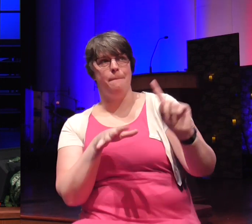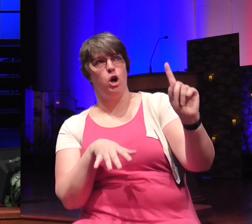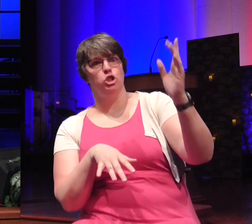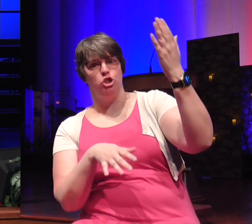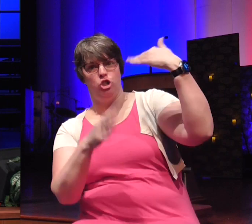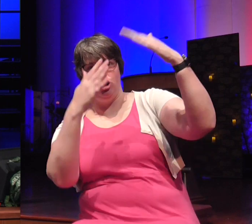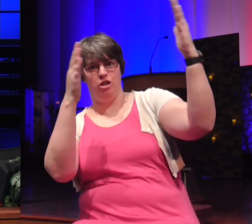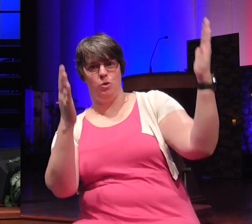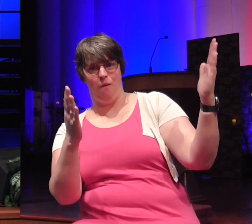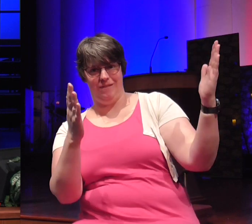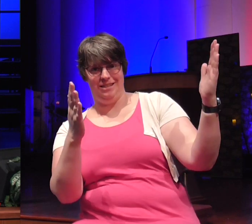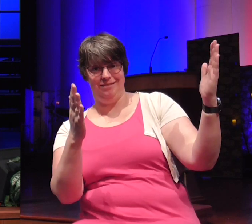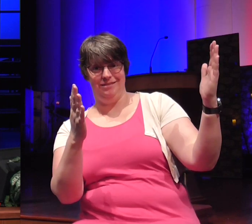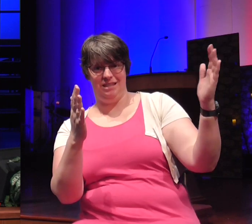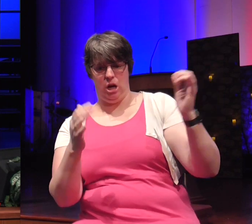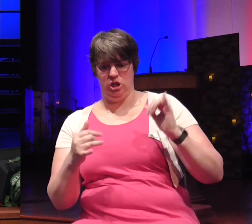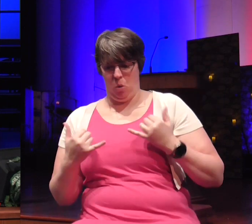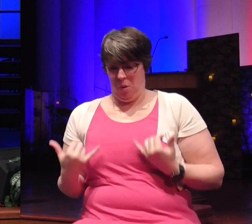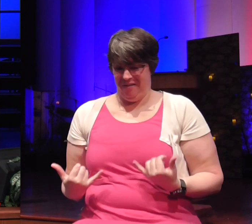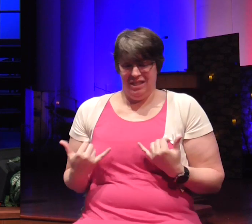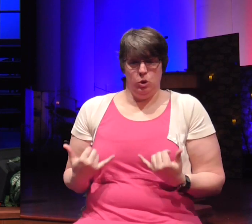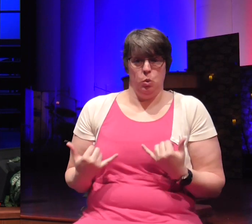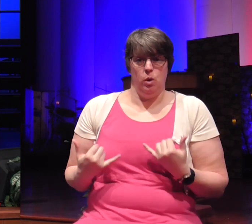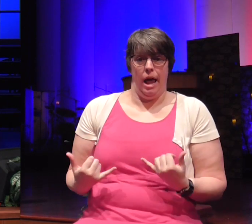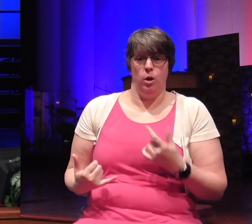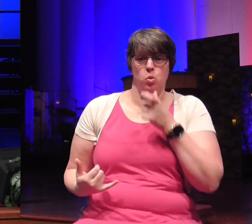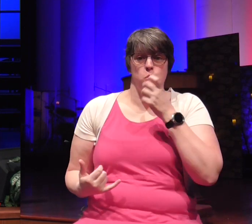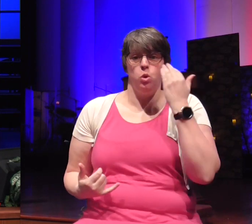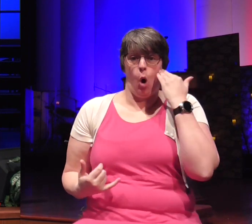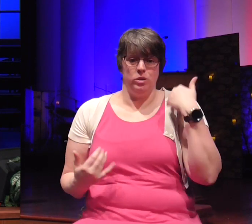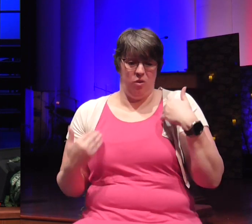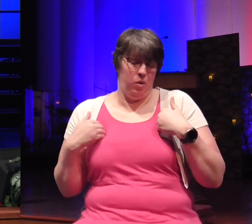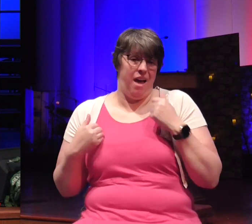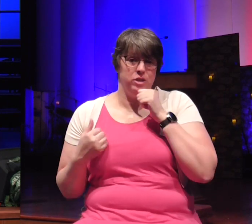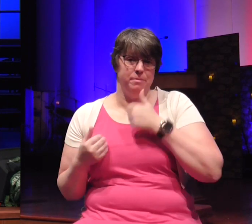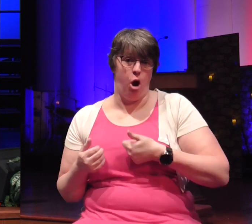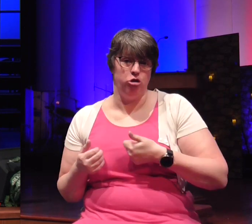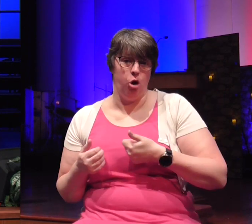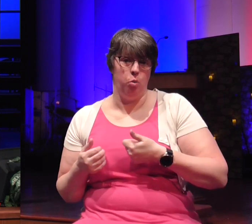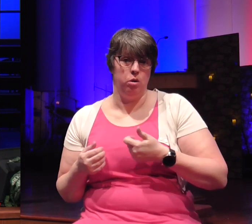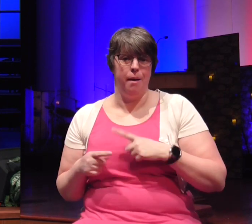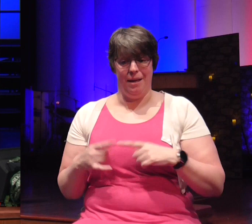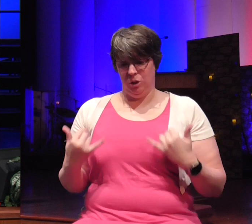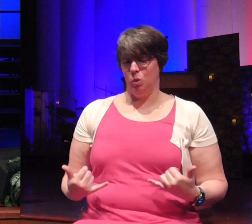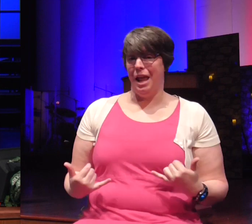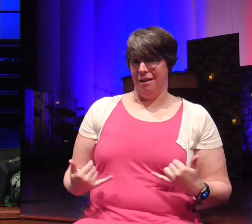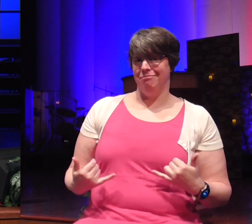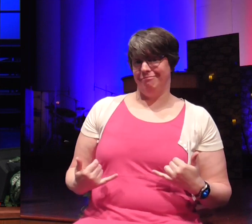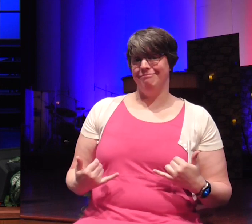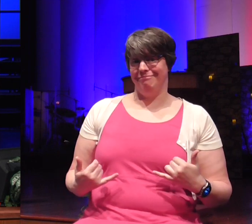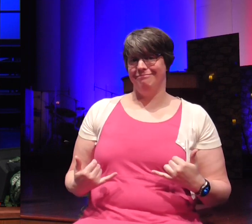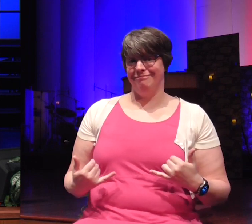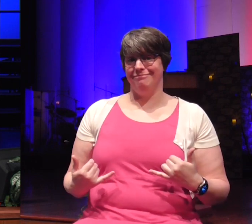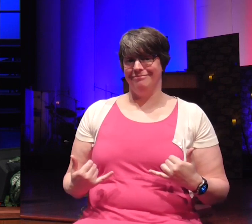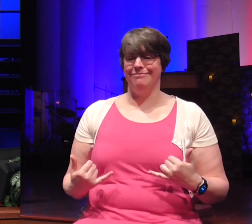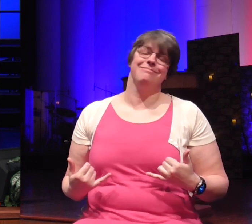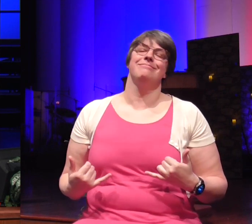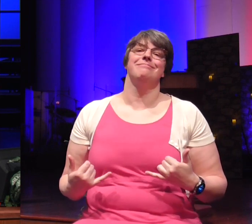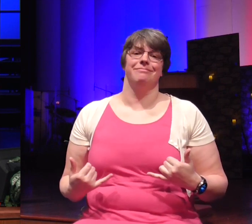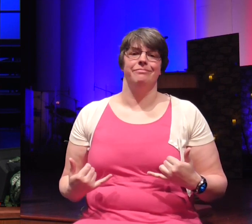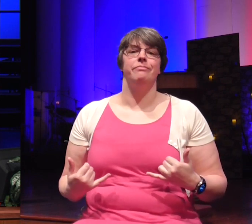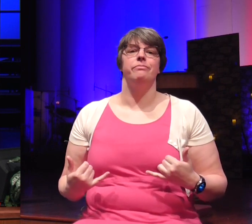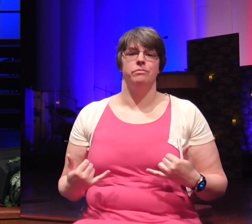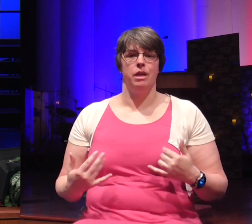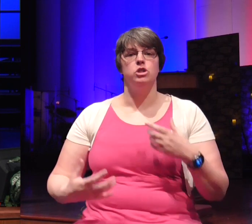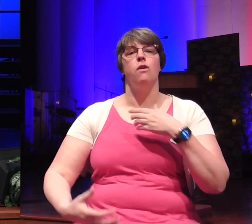We've got this day. Who knows if we've got tomorrow? But we've got this day to go